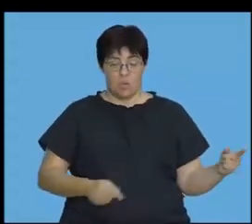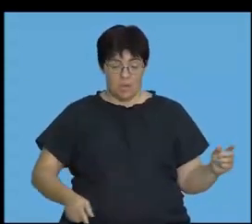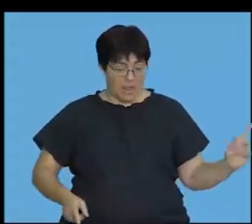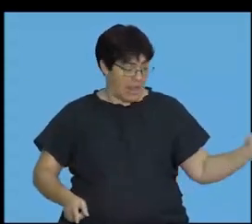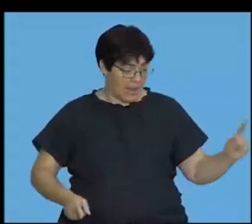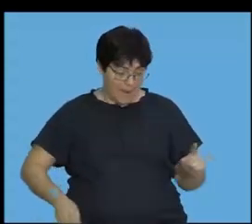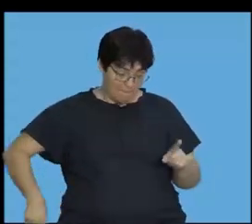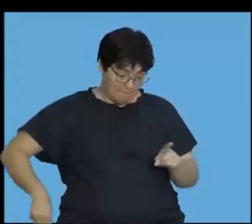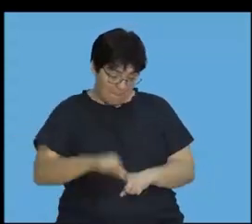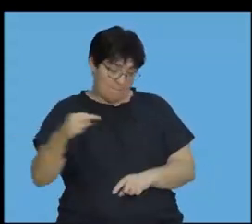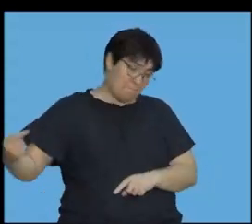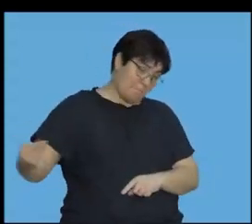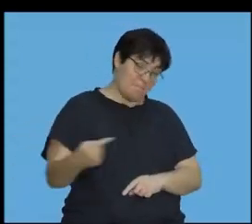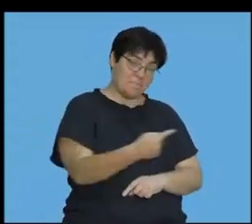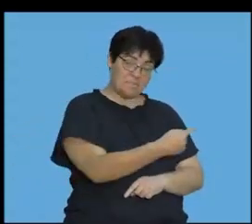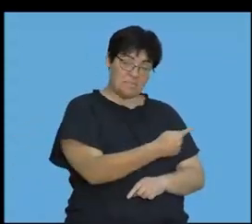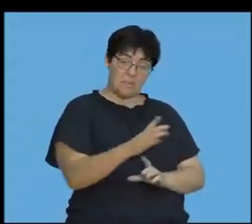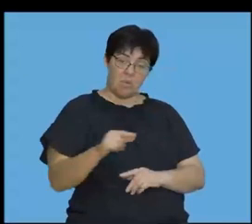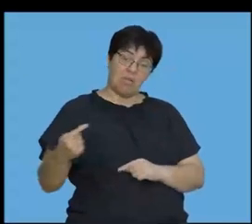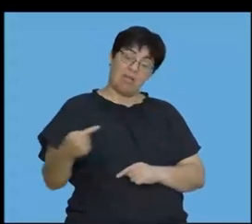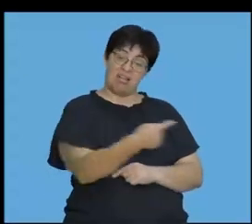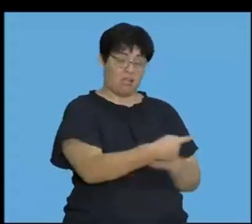has changed direction.